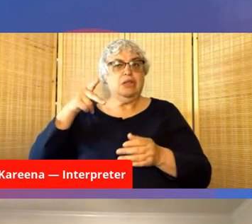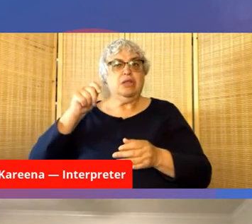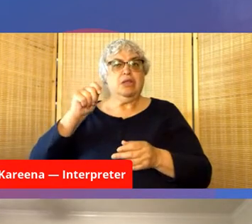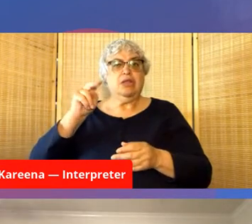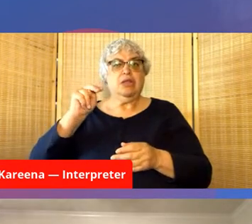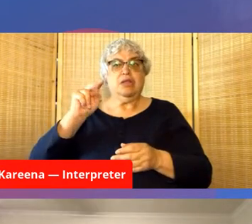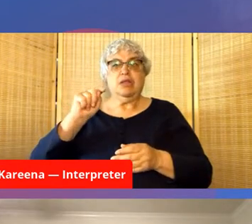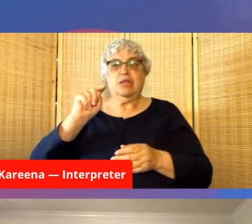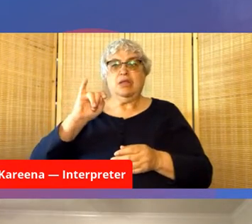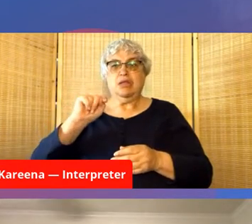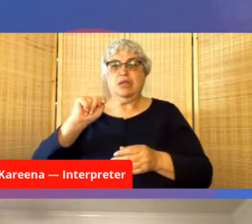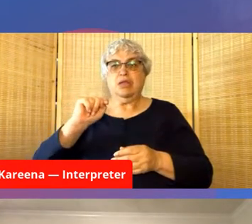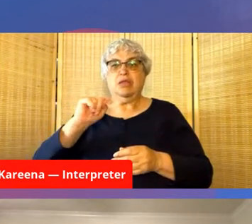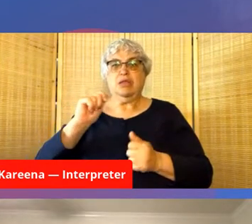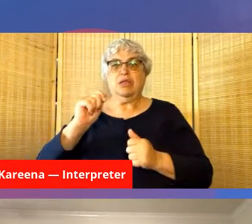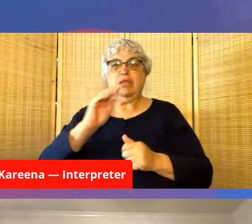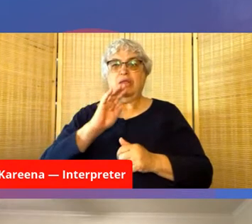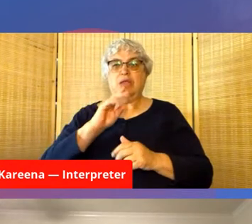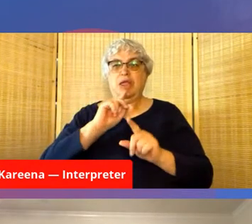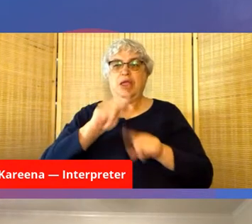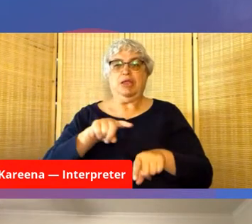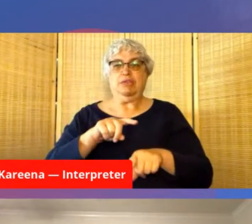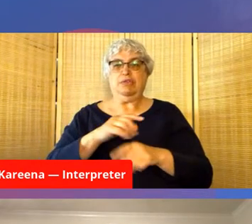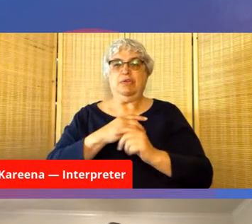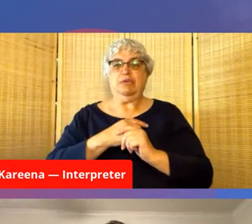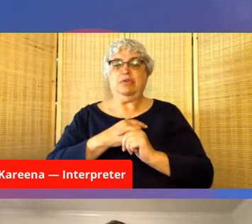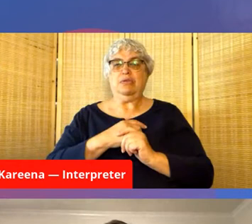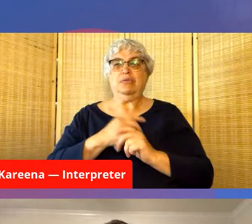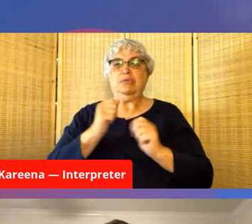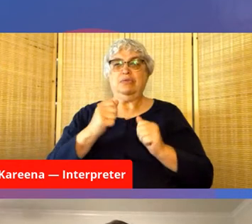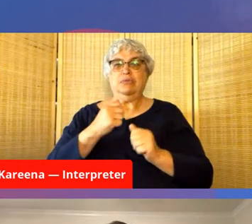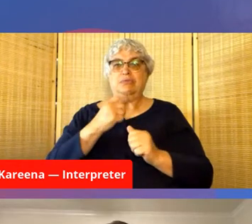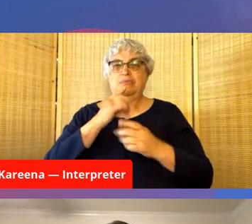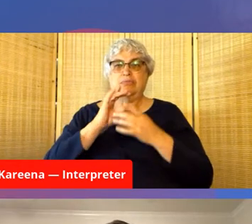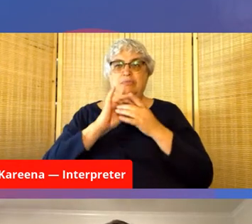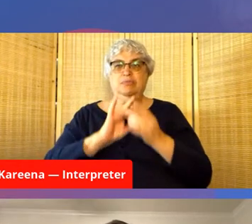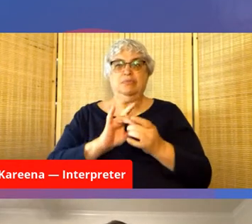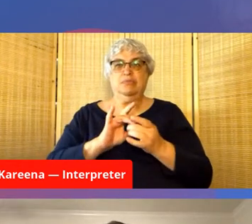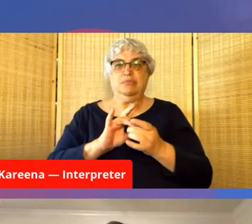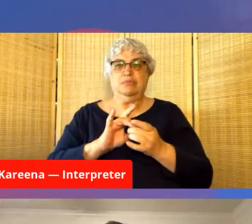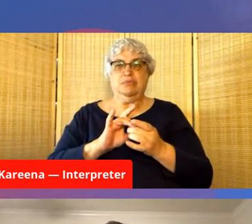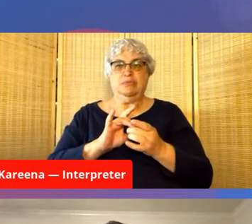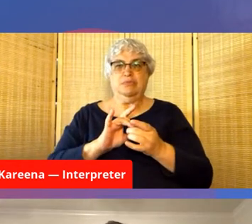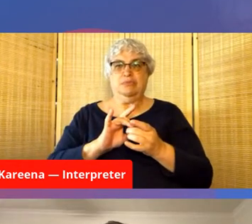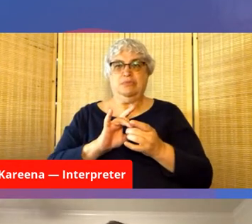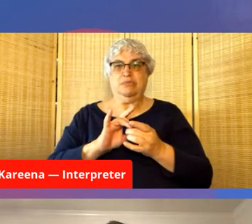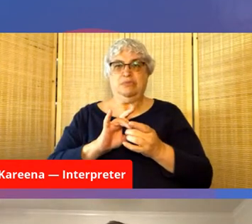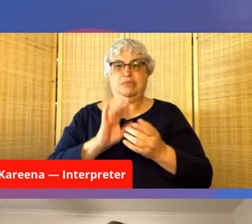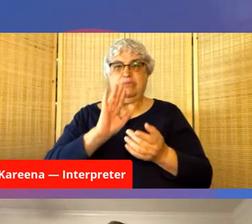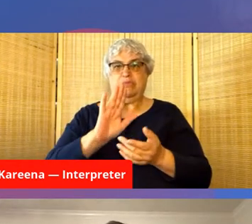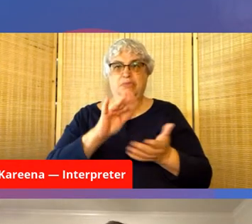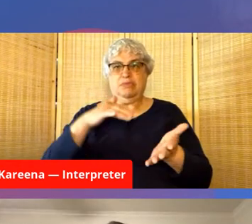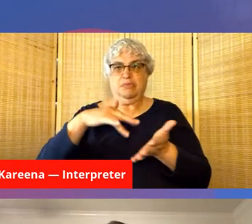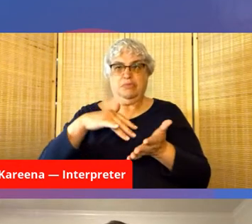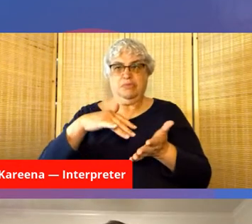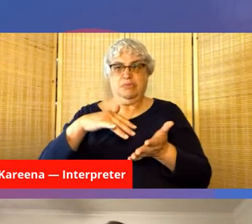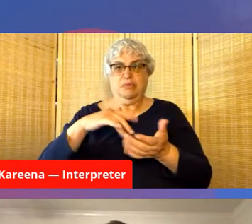can definitely speak to that. And can you tie that in a little bit to your study